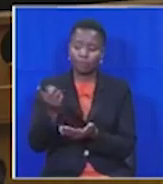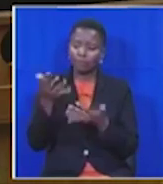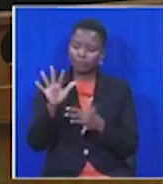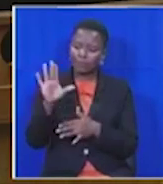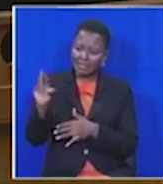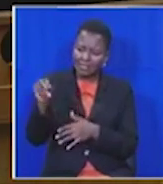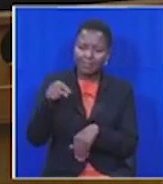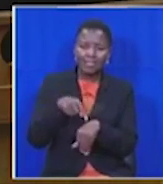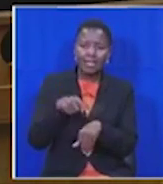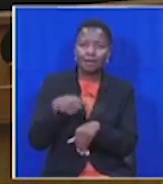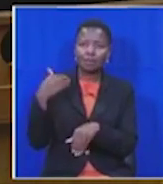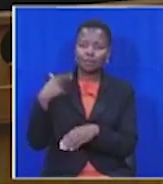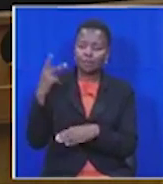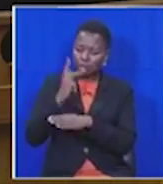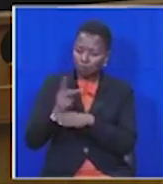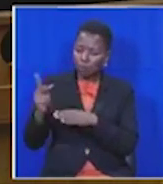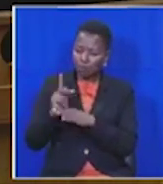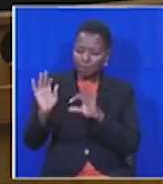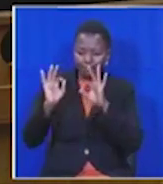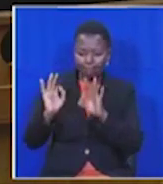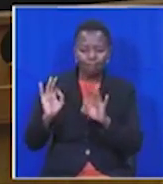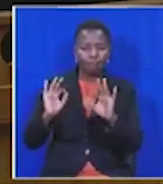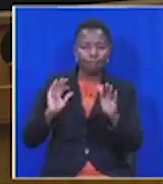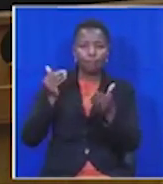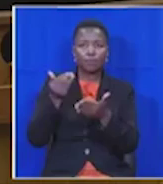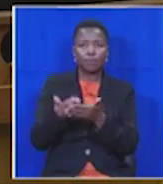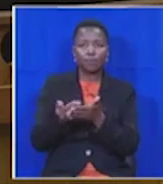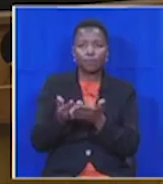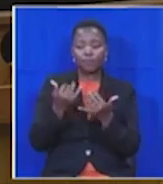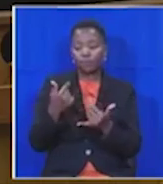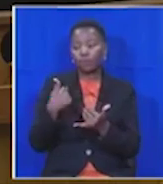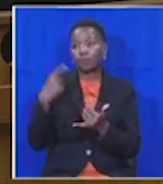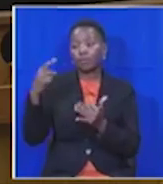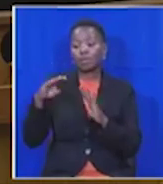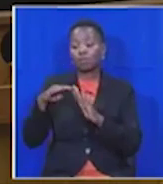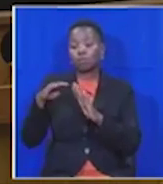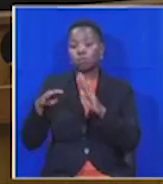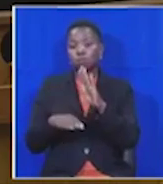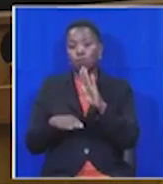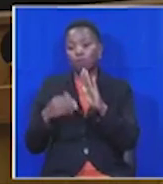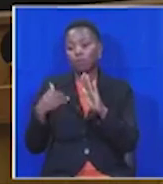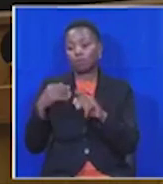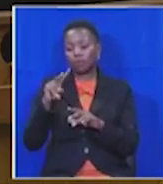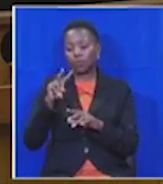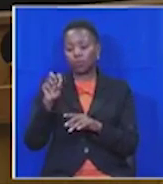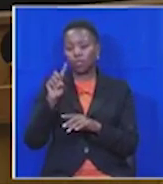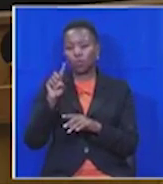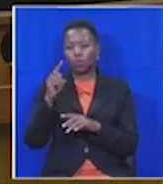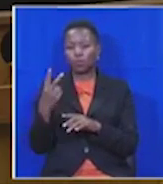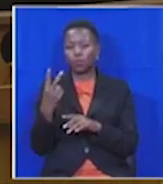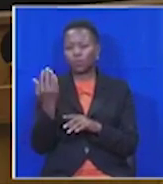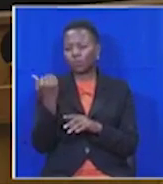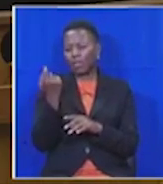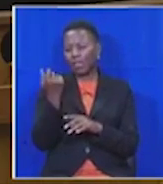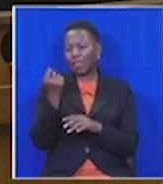time to prepare for this, Minister Gordhan. We received our first rating downgrade in early 2012, when we were